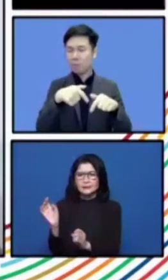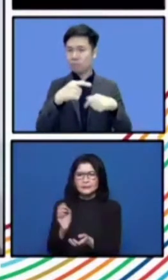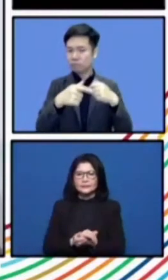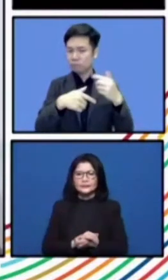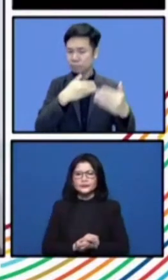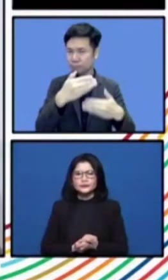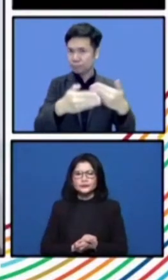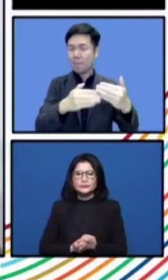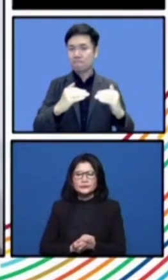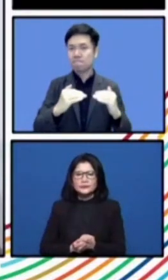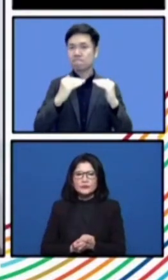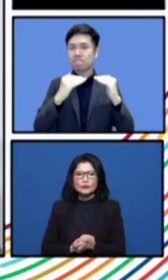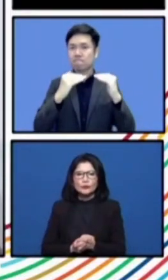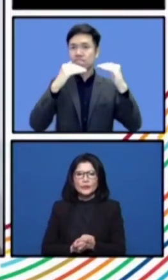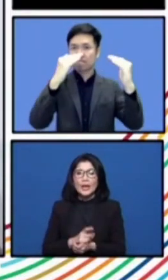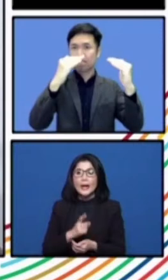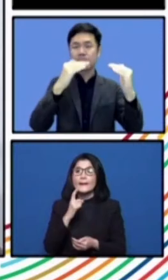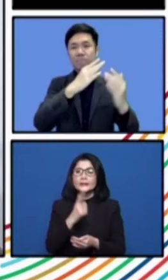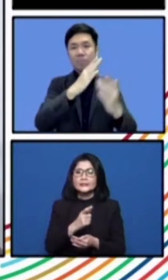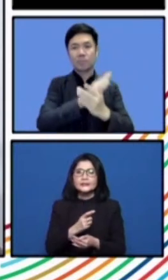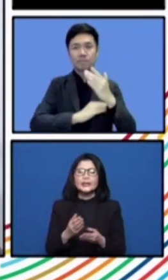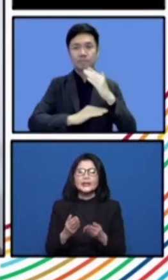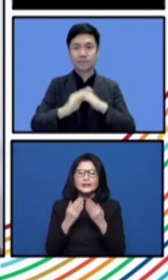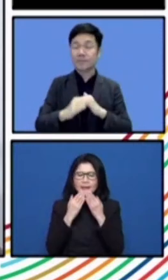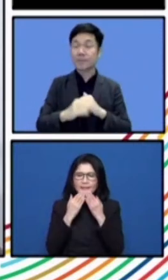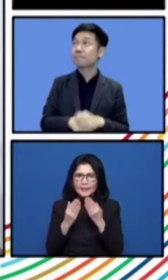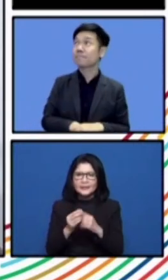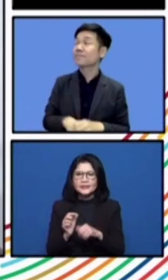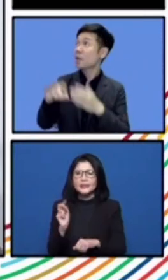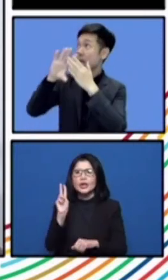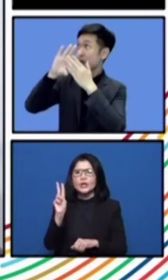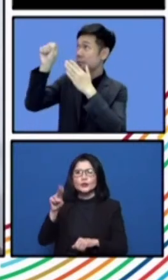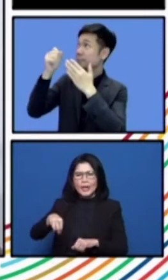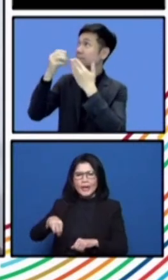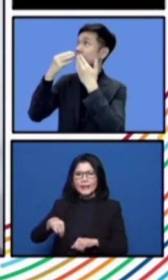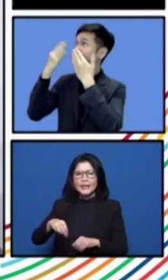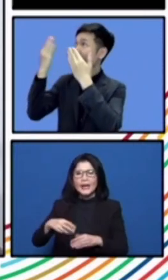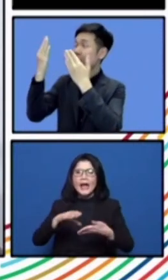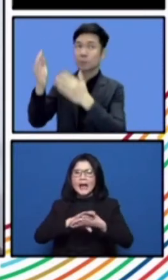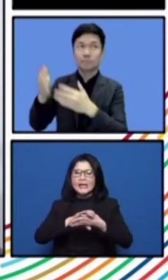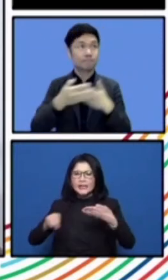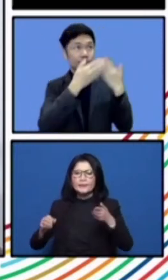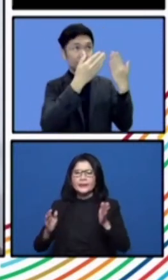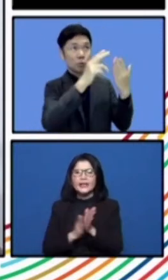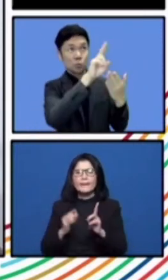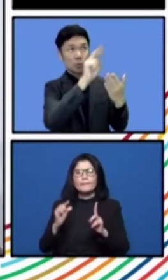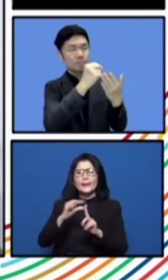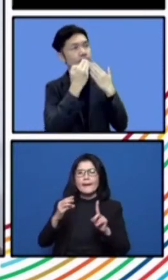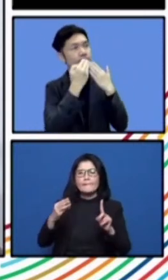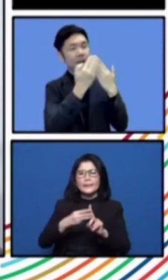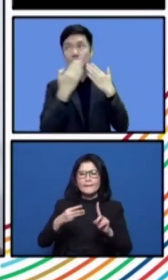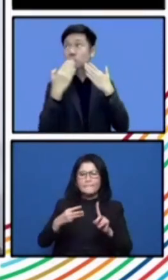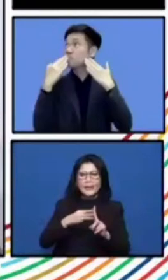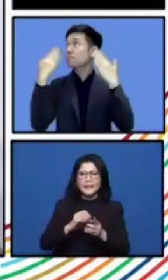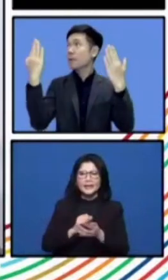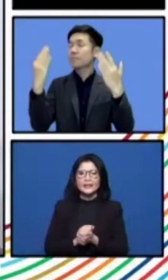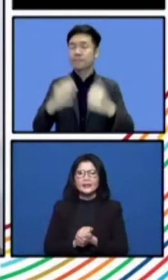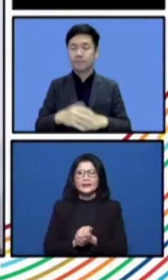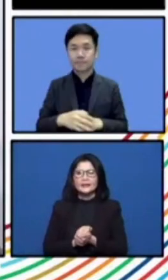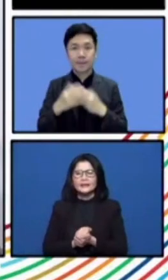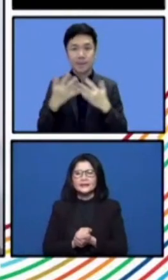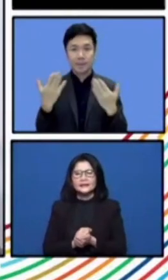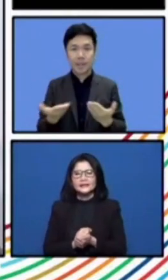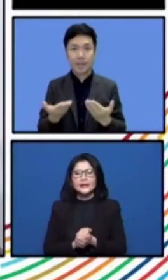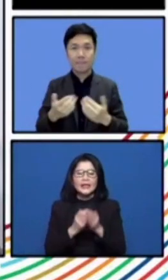thank you to U.S cap and United Nations Portage erpd I would like I would like to recognize and